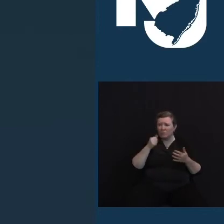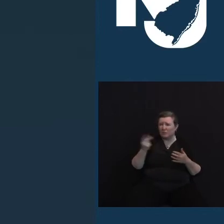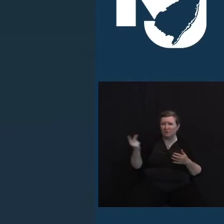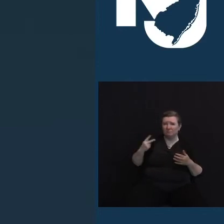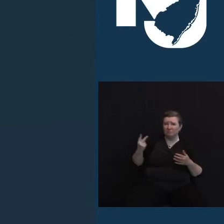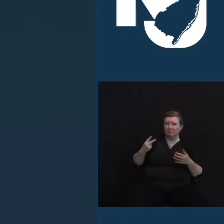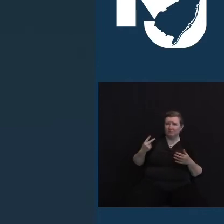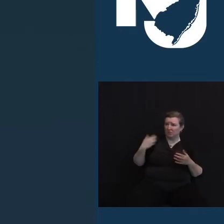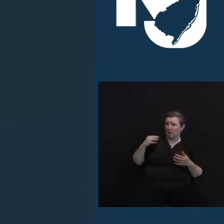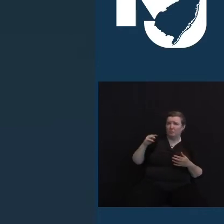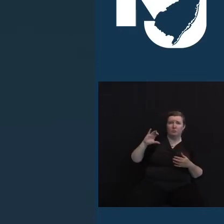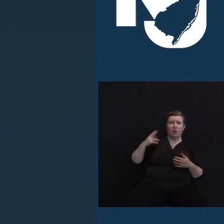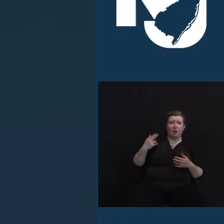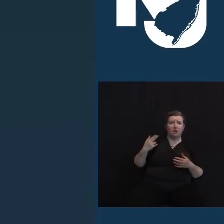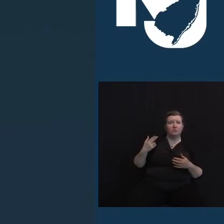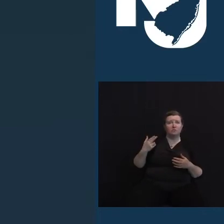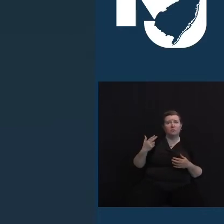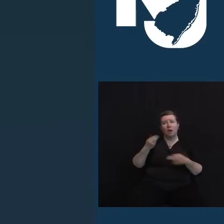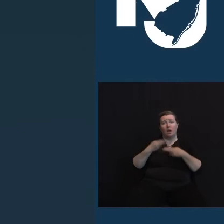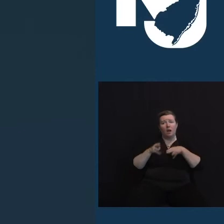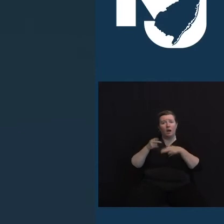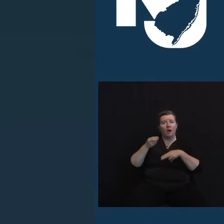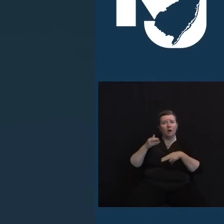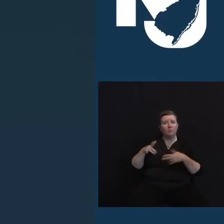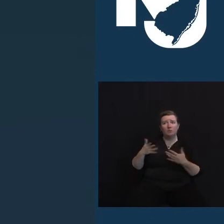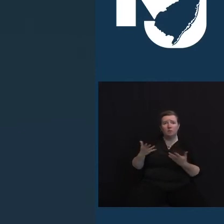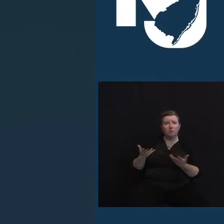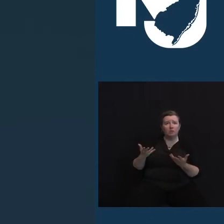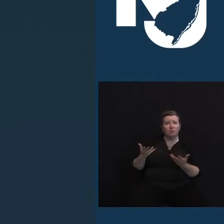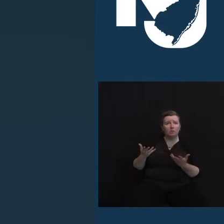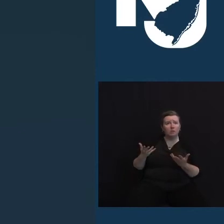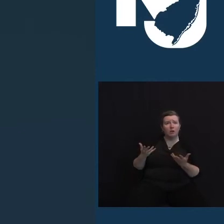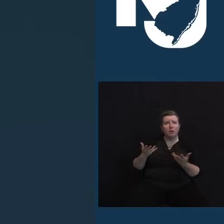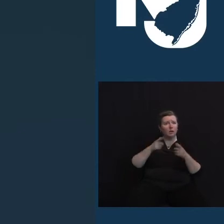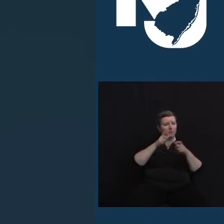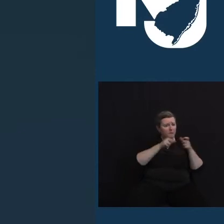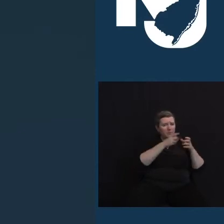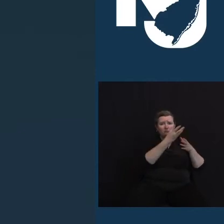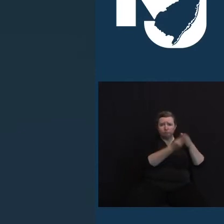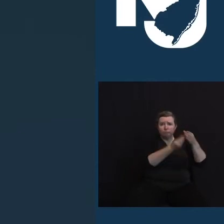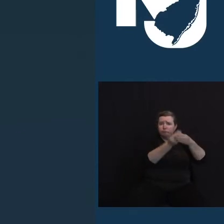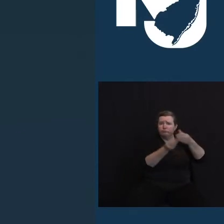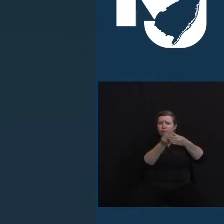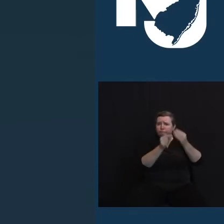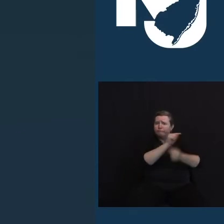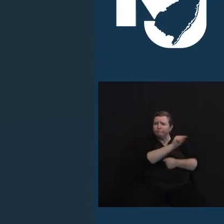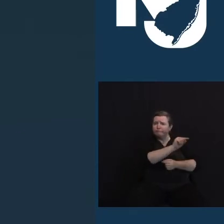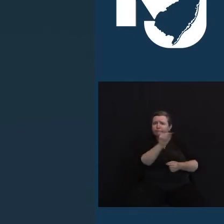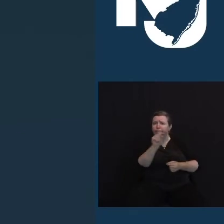April. These are all within the past, couple of weeks.